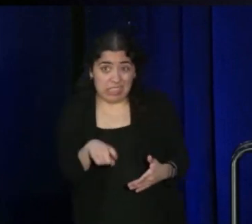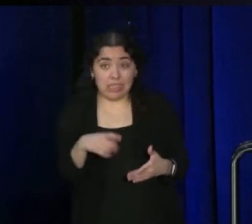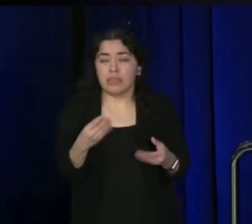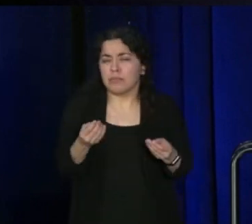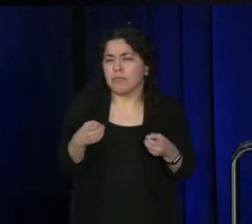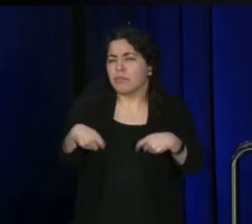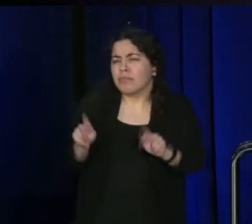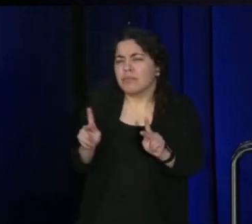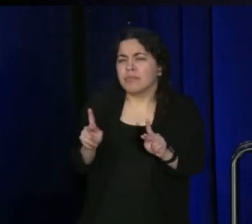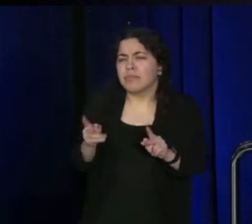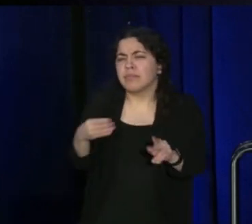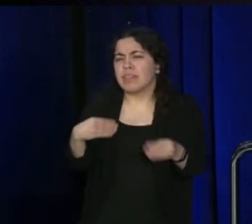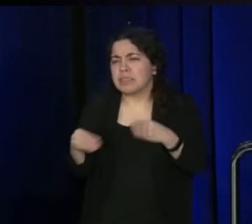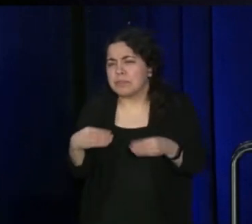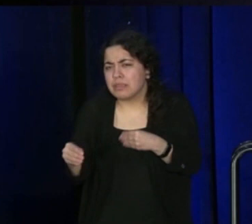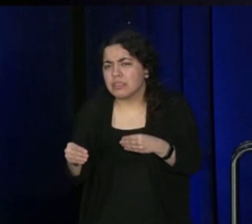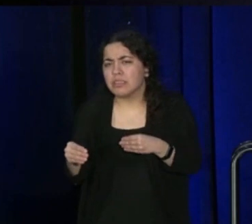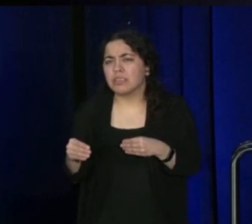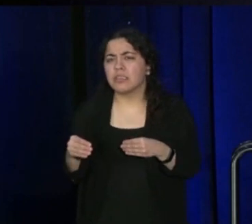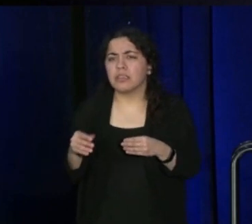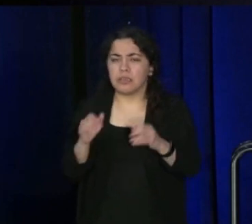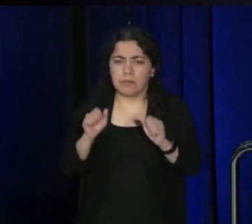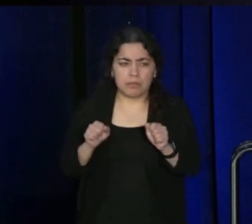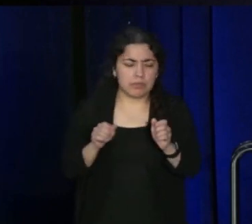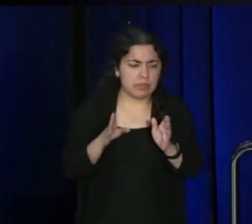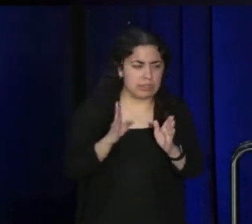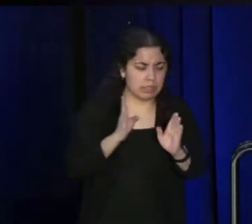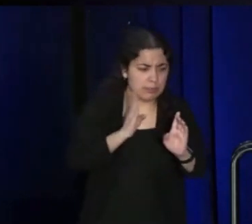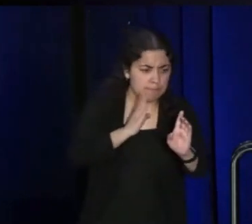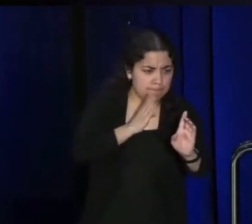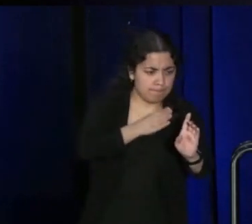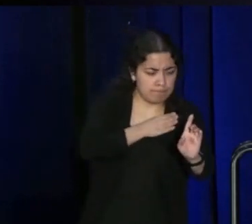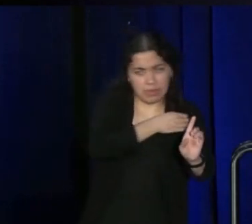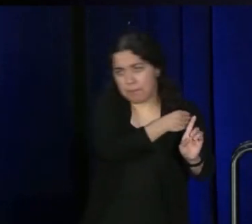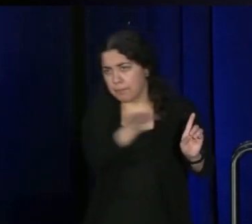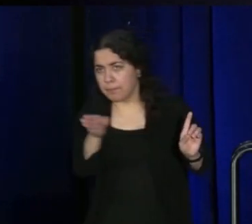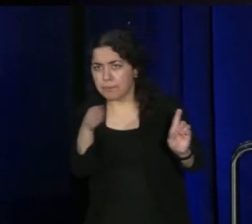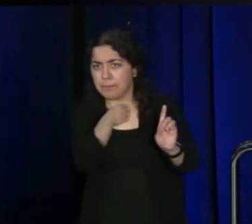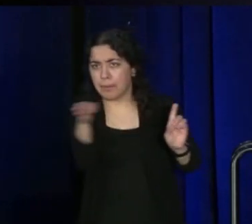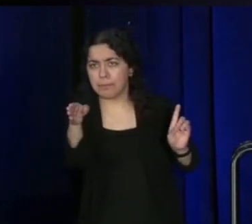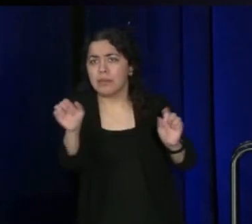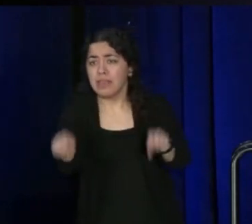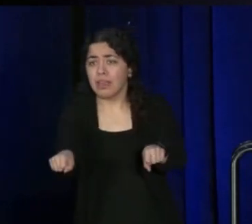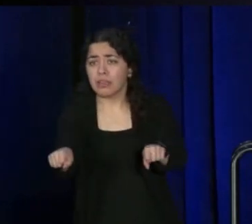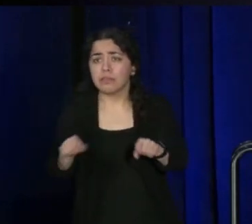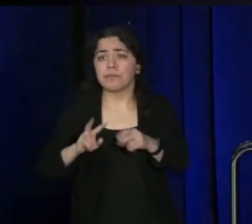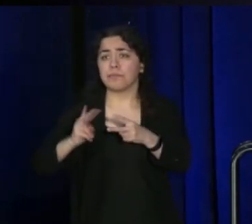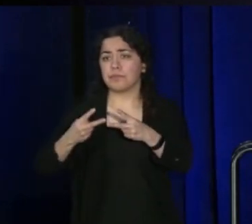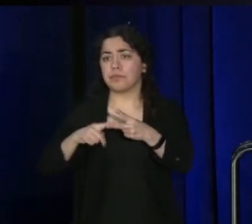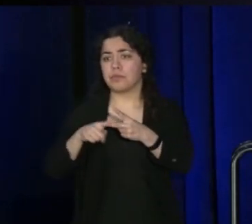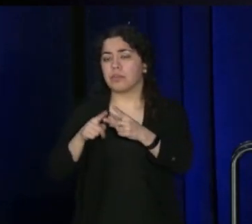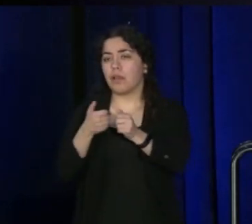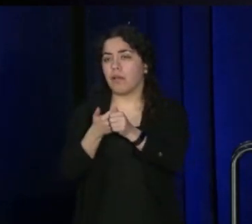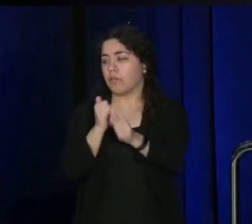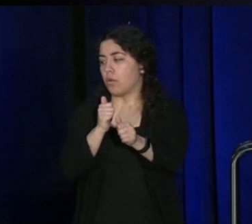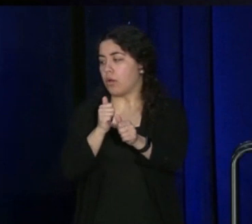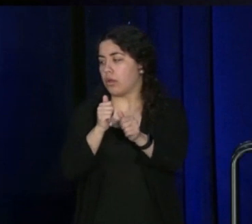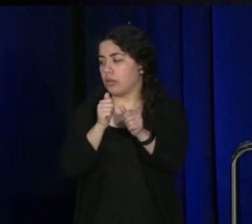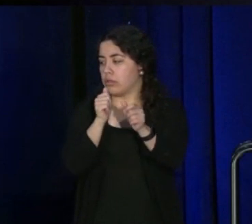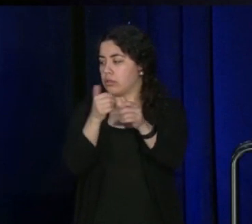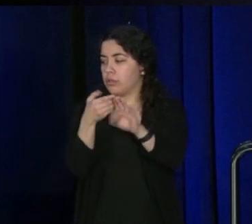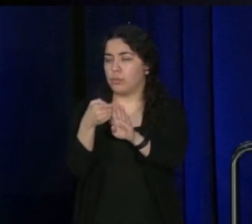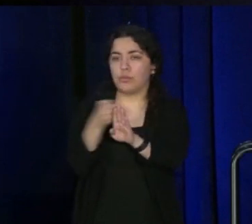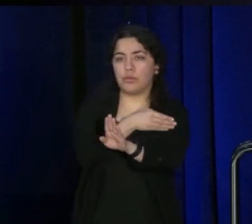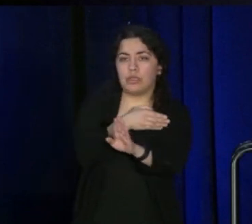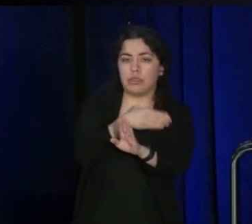that. Availability to pivot going forward. 2, avoiding pre-optimization. Now, I put a quote up here from my friend at